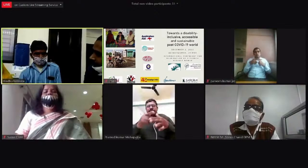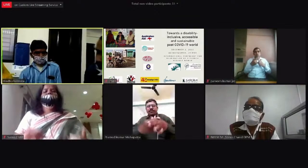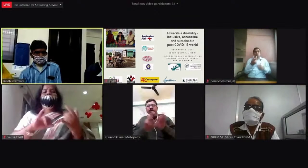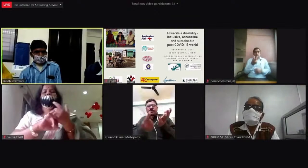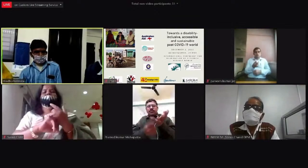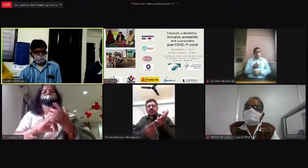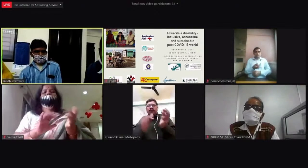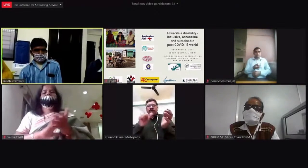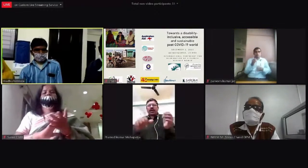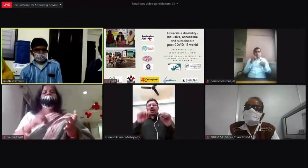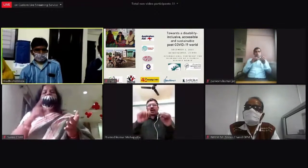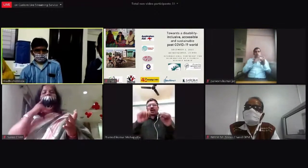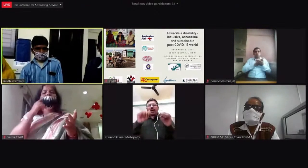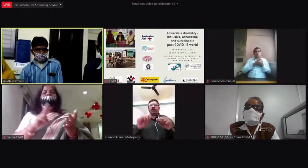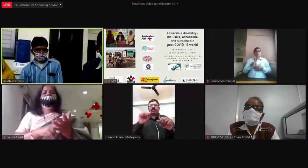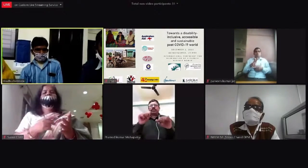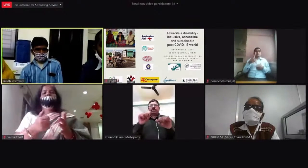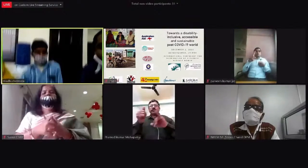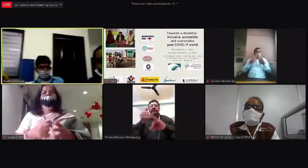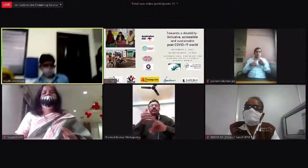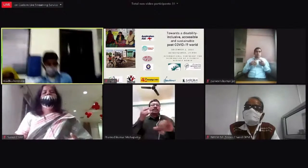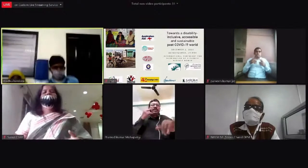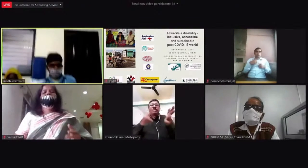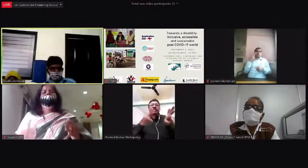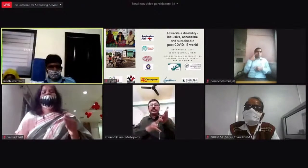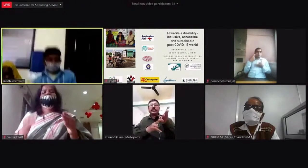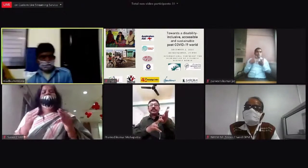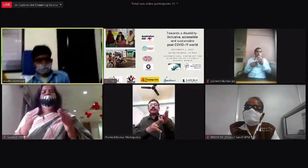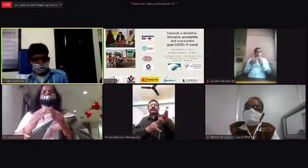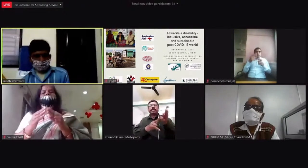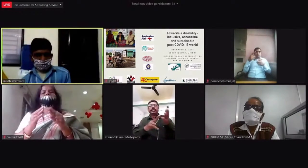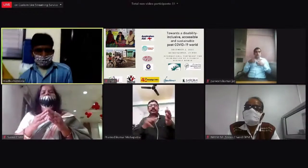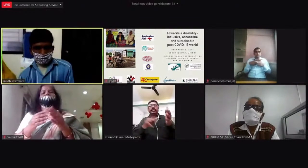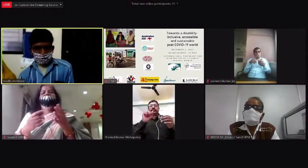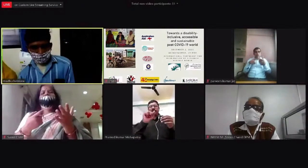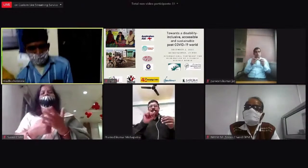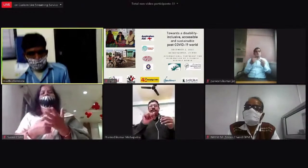Now we also have Shivji from Rajiv Nagar.